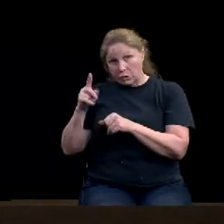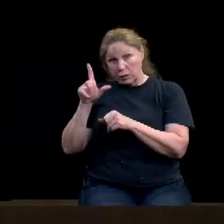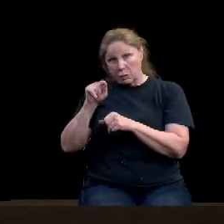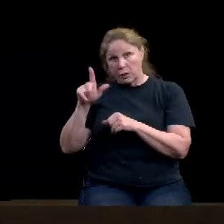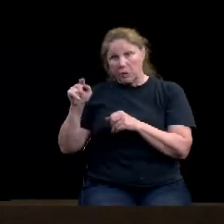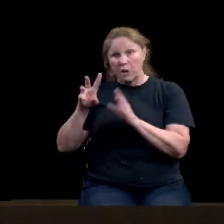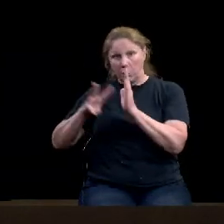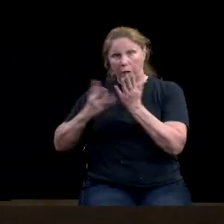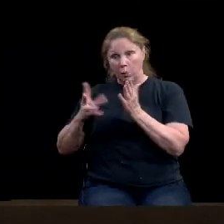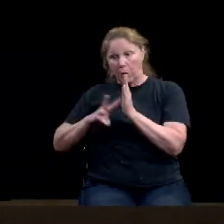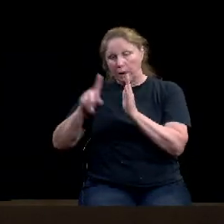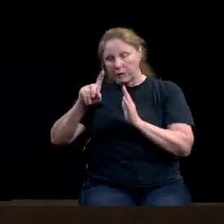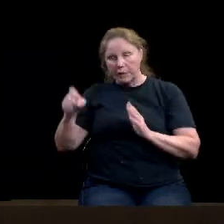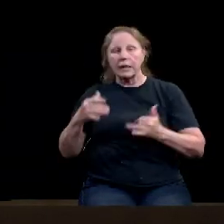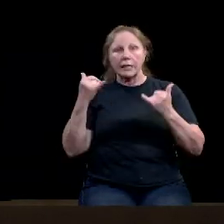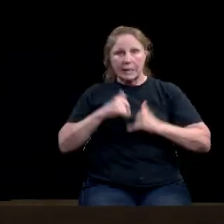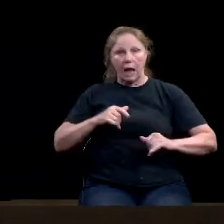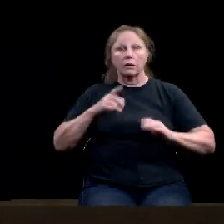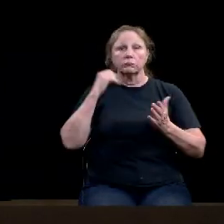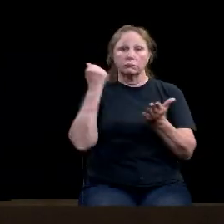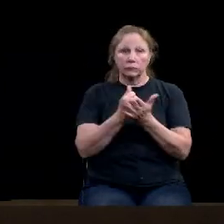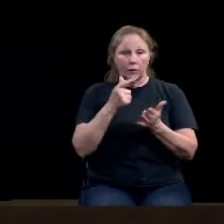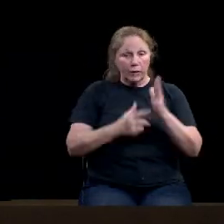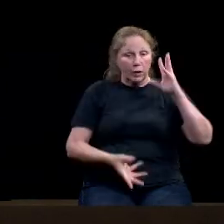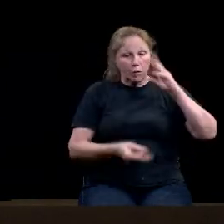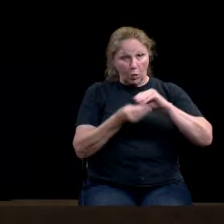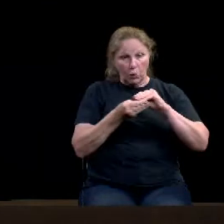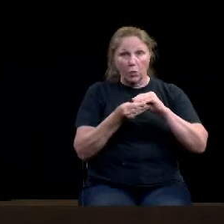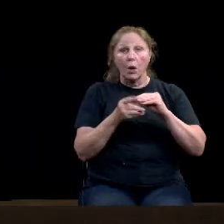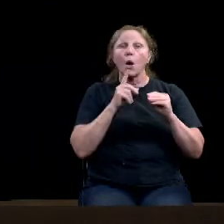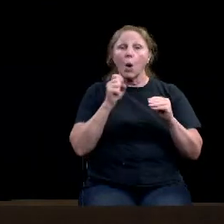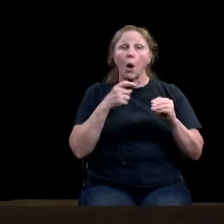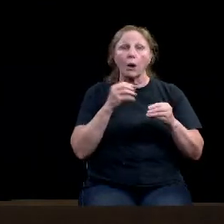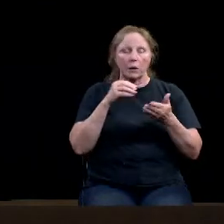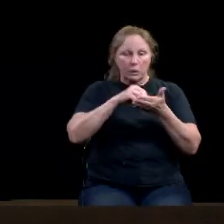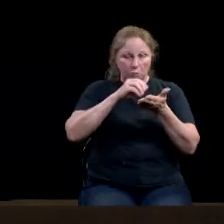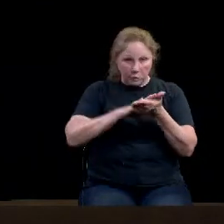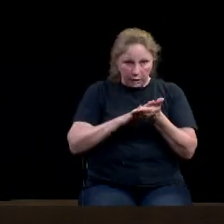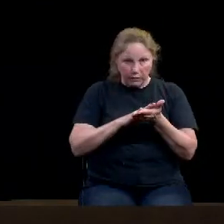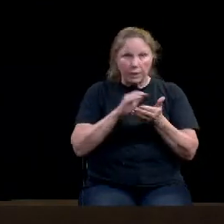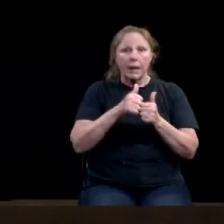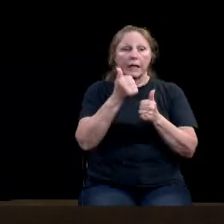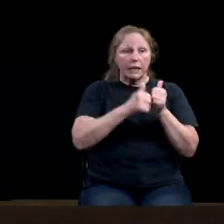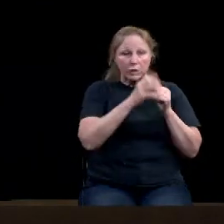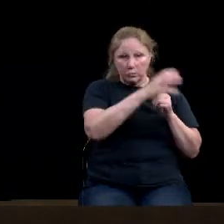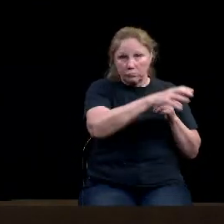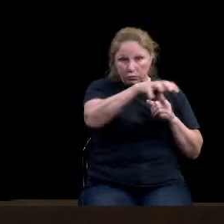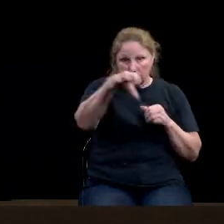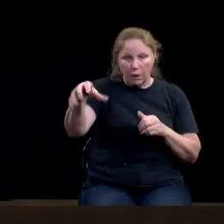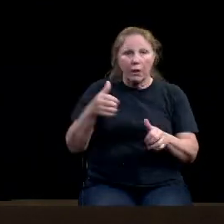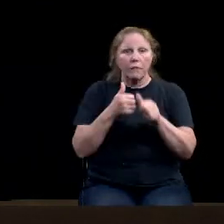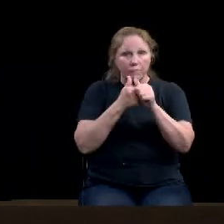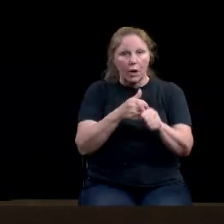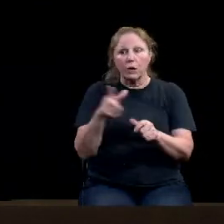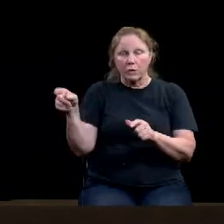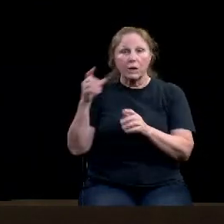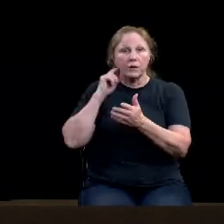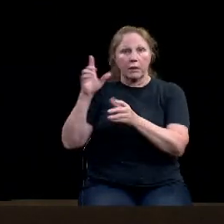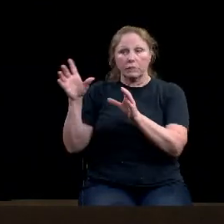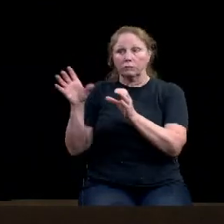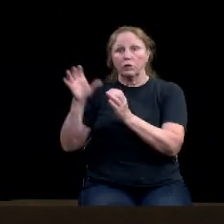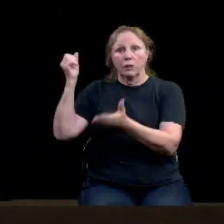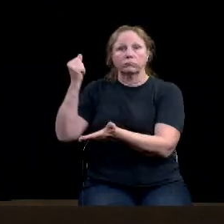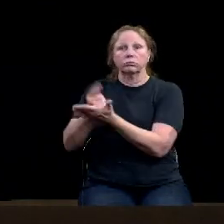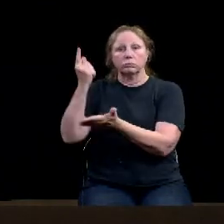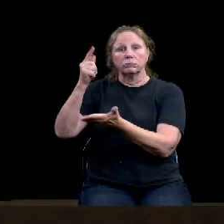to the certified tabulations, and as read into the record by the City Secretary, I further certify that the vote totals include early voting